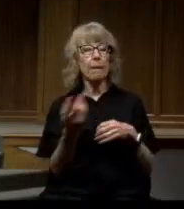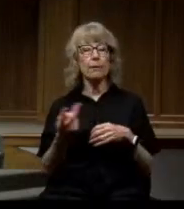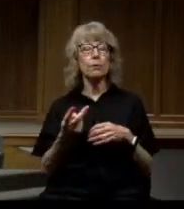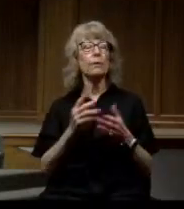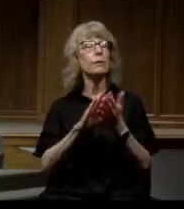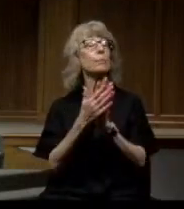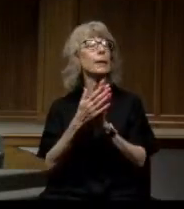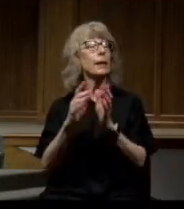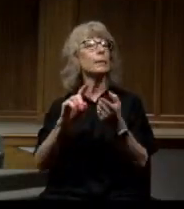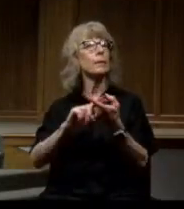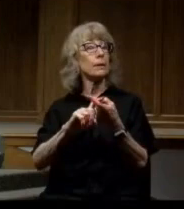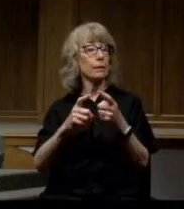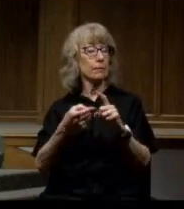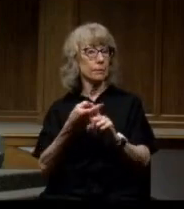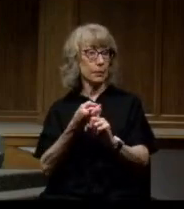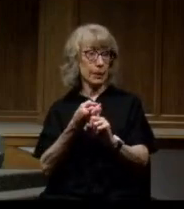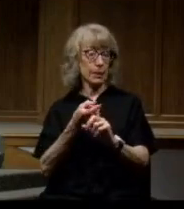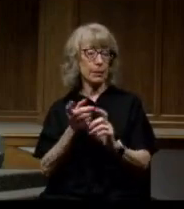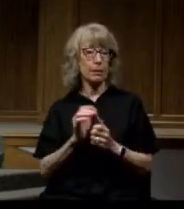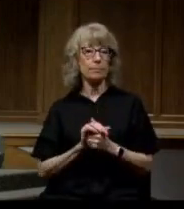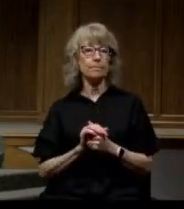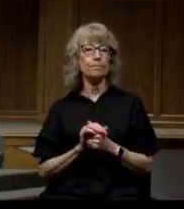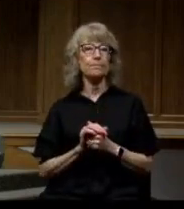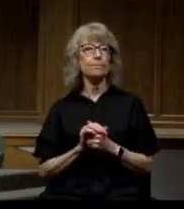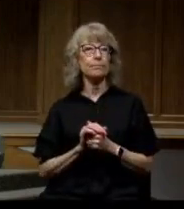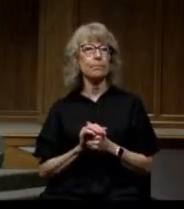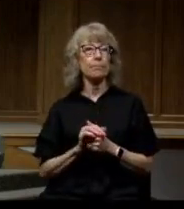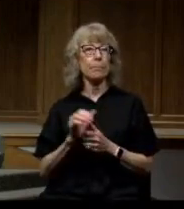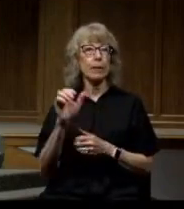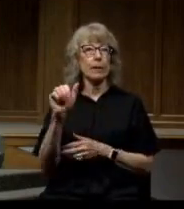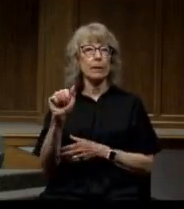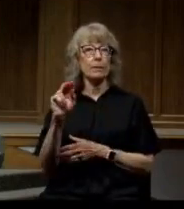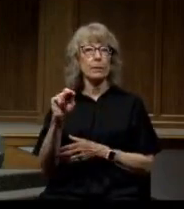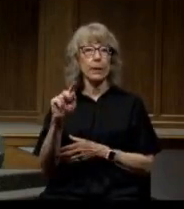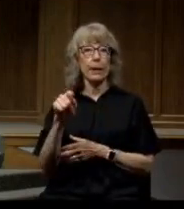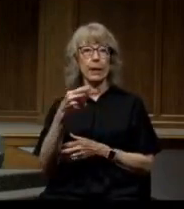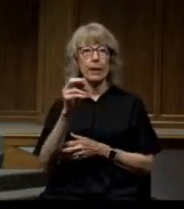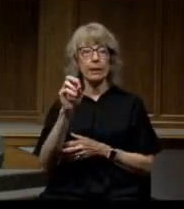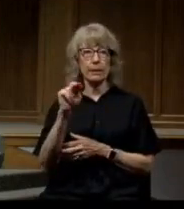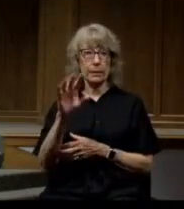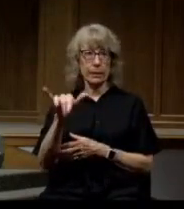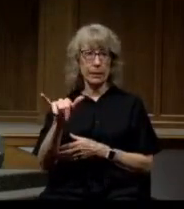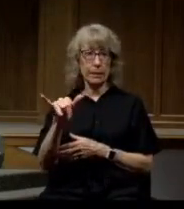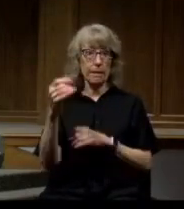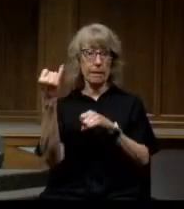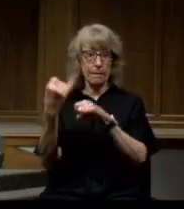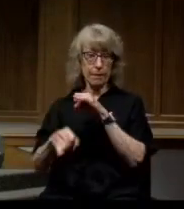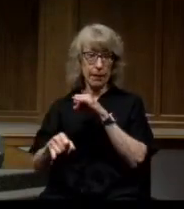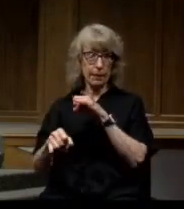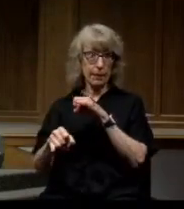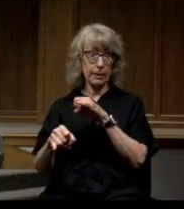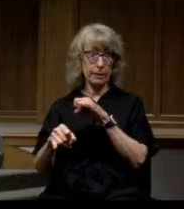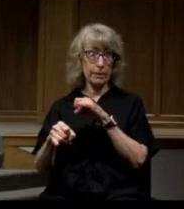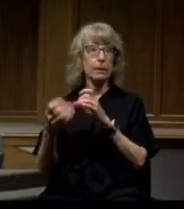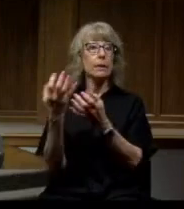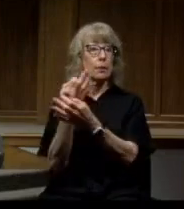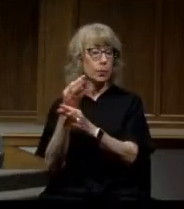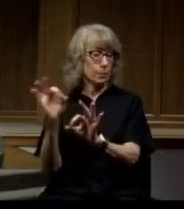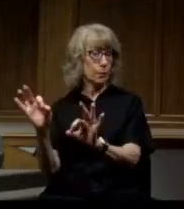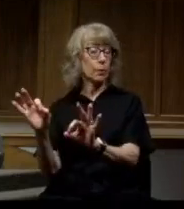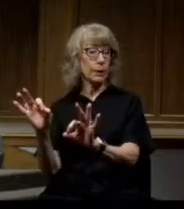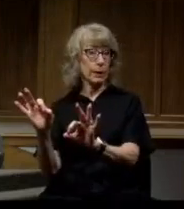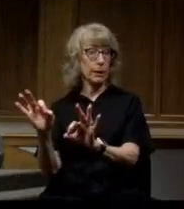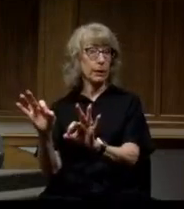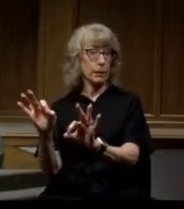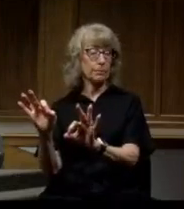friends. Well, Anthony did finally get released because he had been convicted of a crime he did not commit, but not